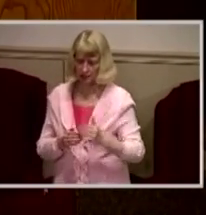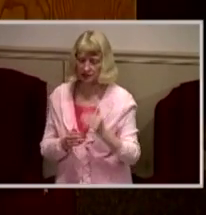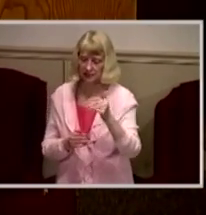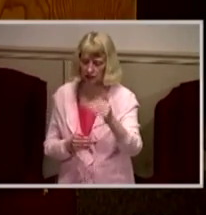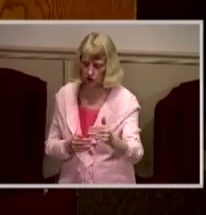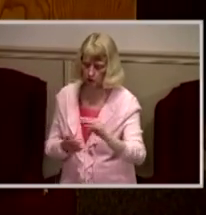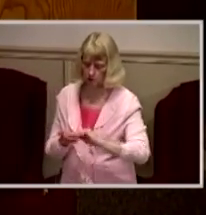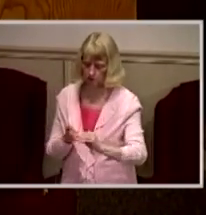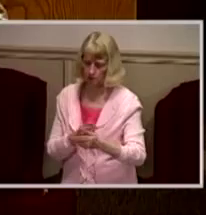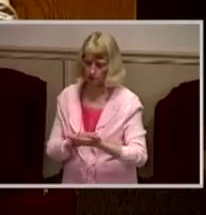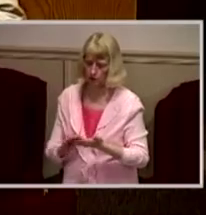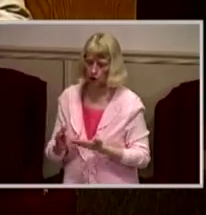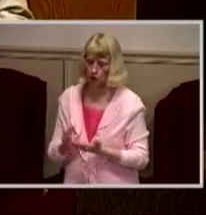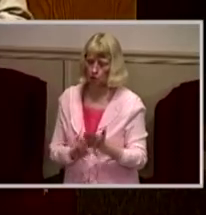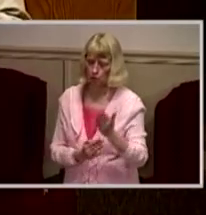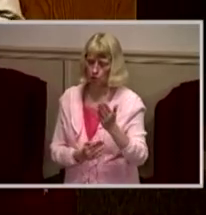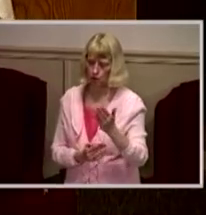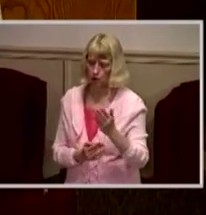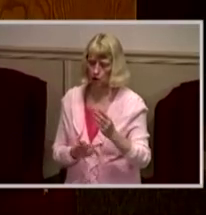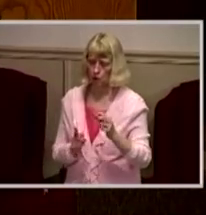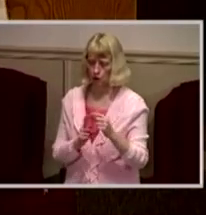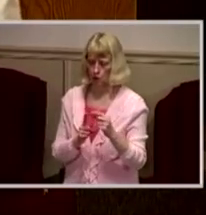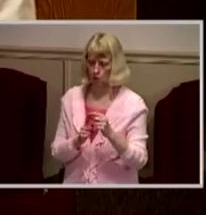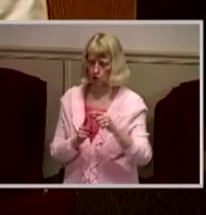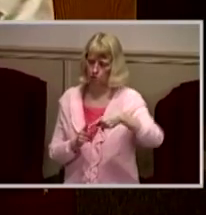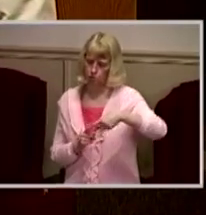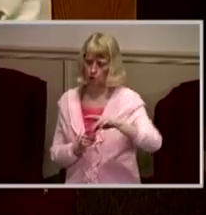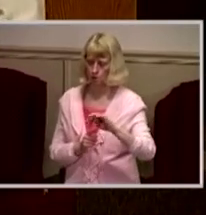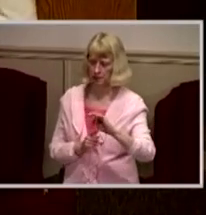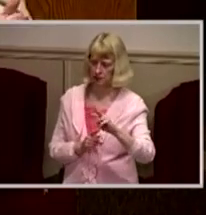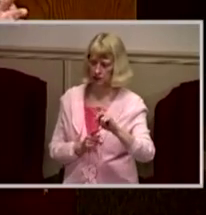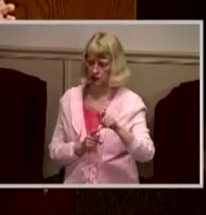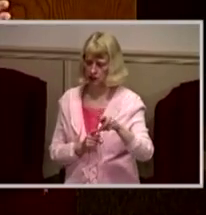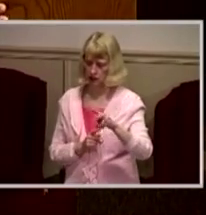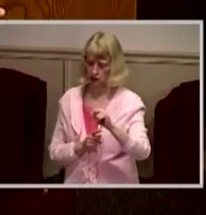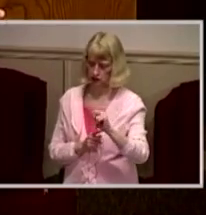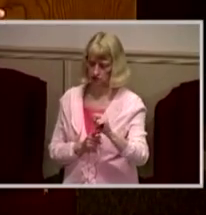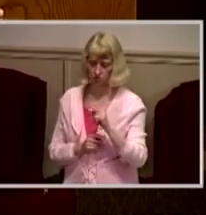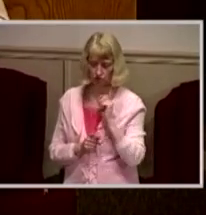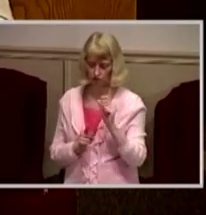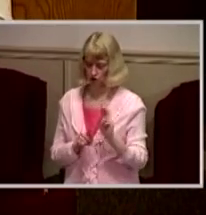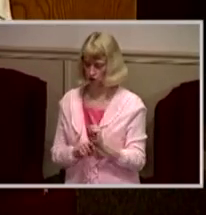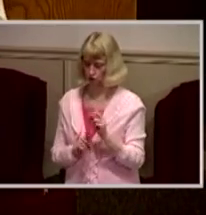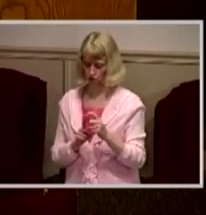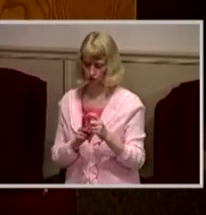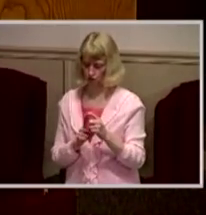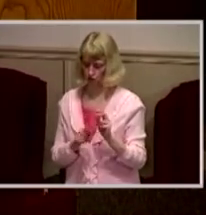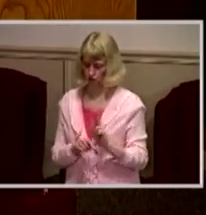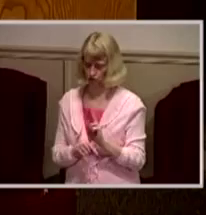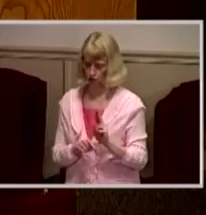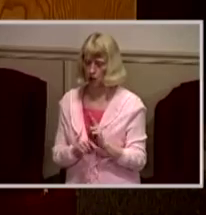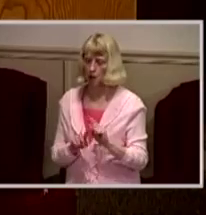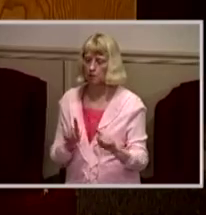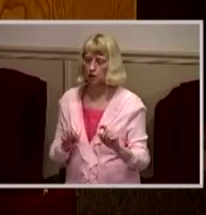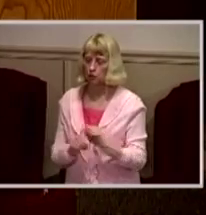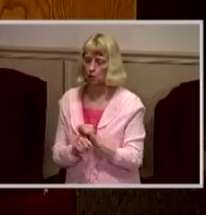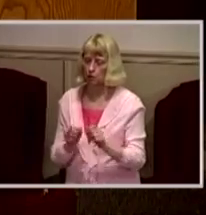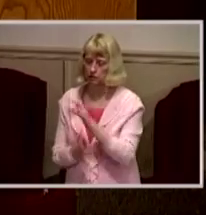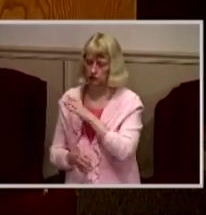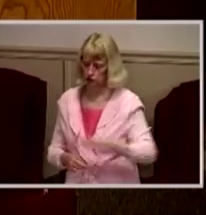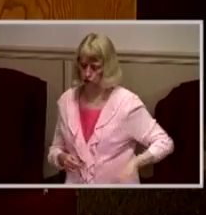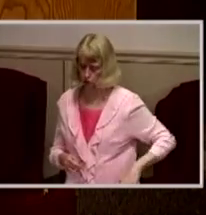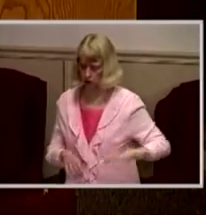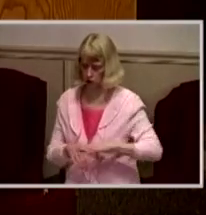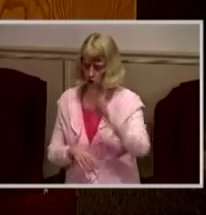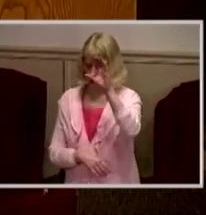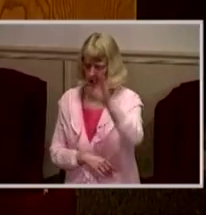to be propitiation. That word propitiation is a word that we don't use too often, but it means that the work of Jesus Christ